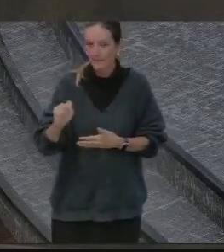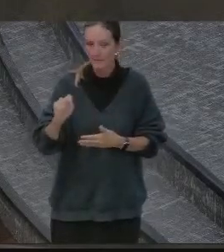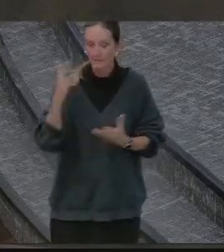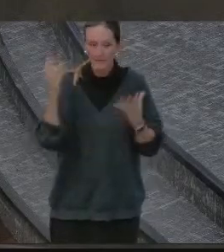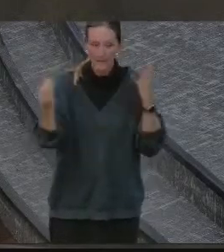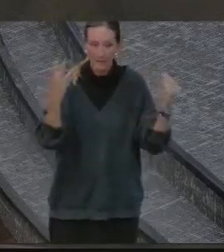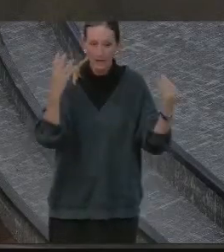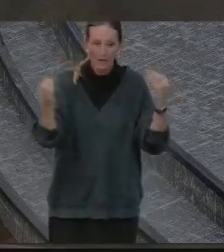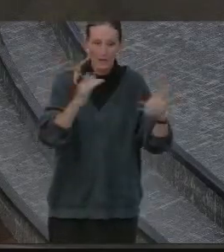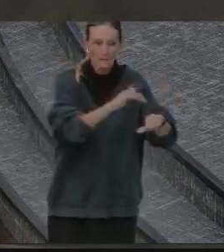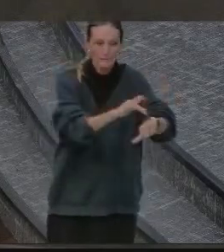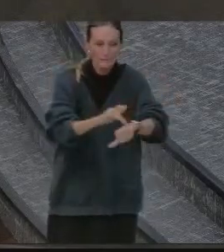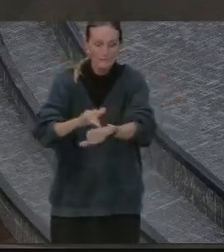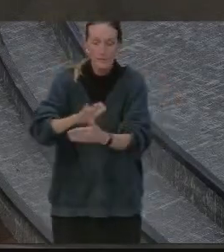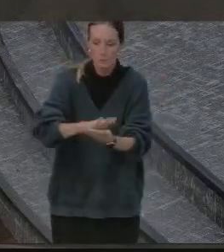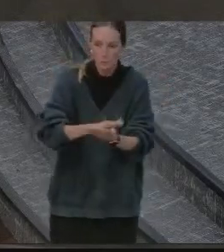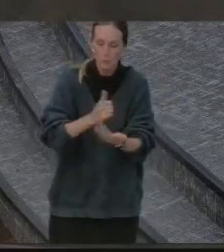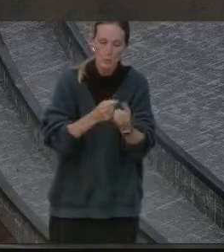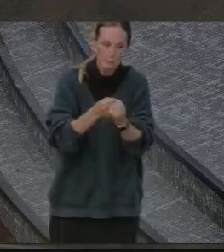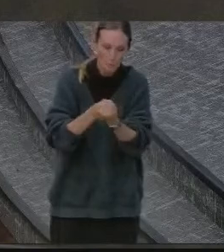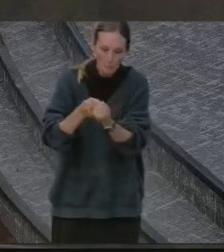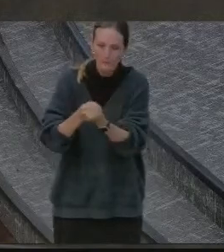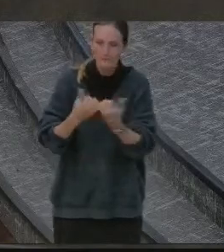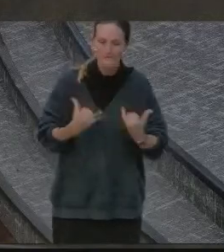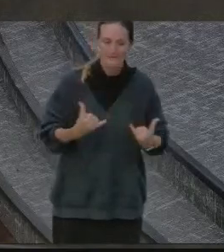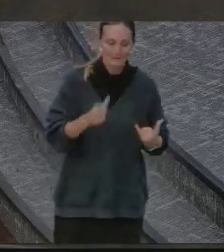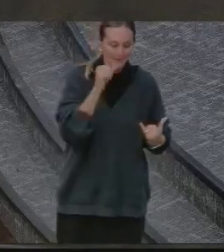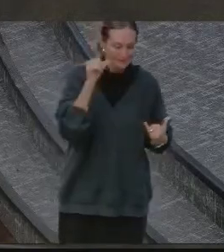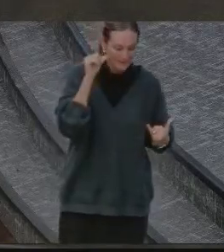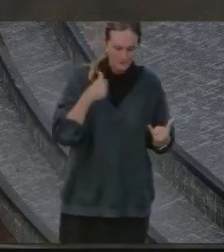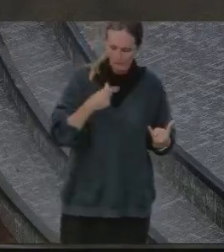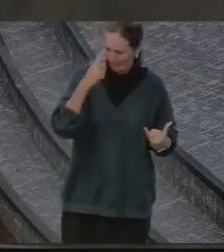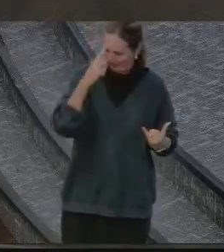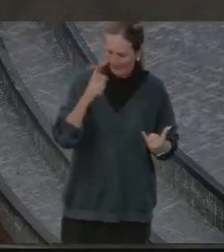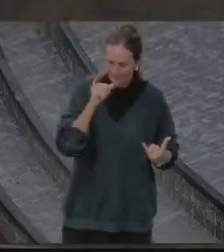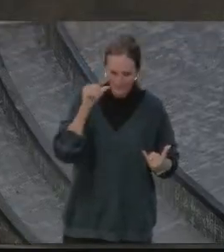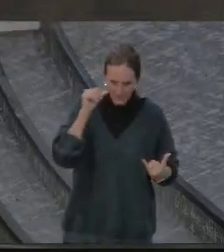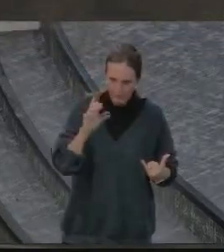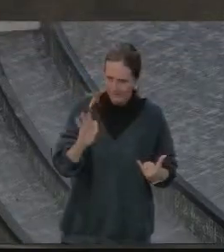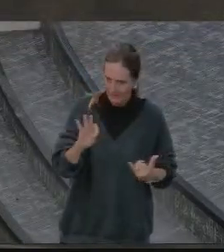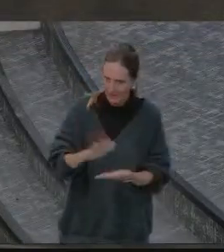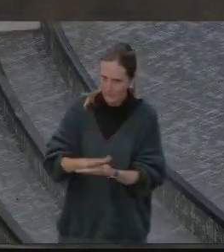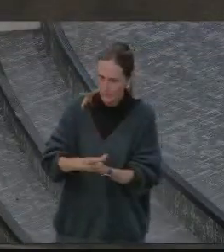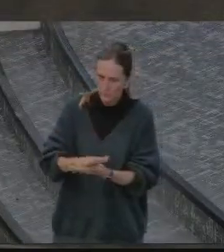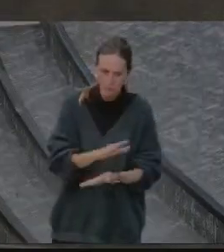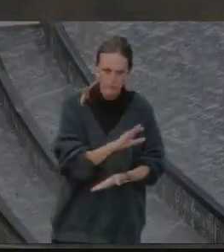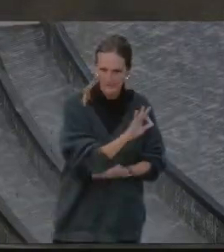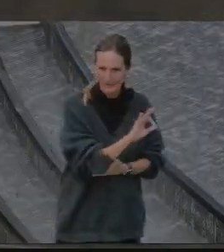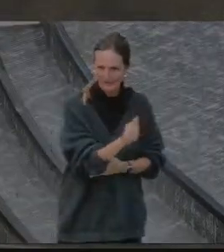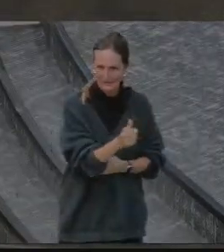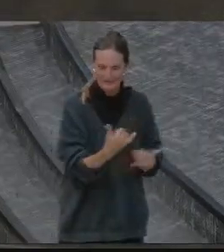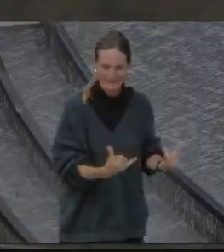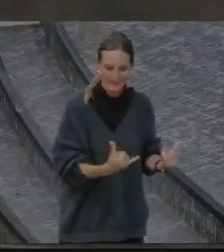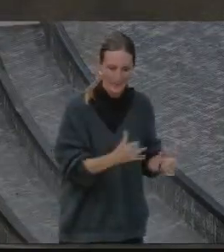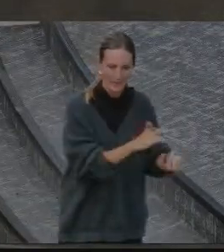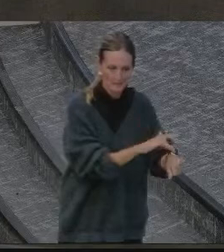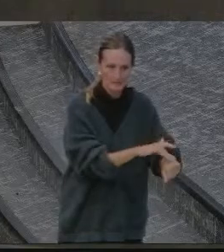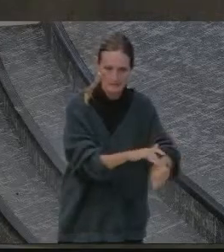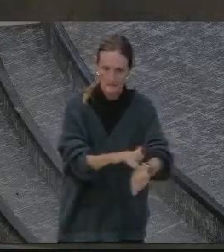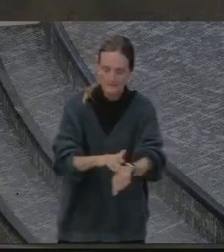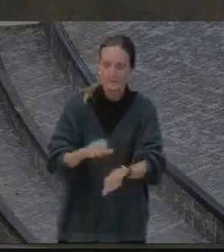schools yesterday and today. I think I went to 9 schools yesterday and 9 or 10 today, so I've been in tennis shoes